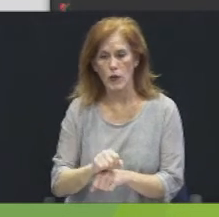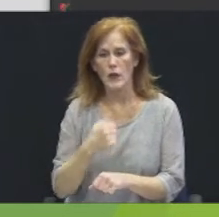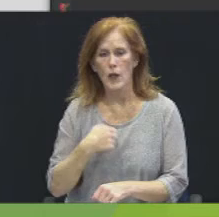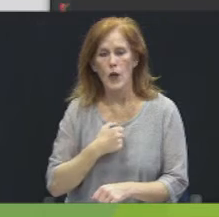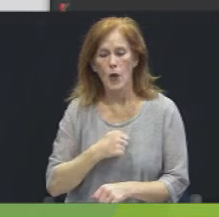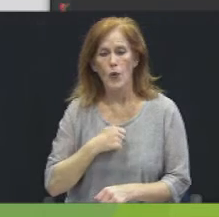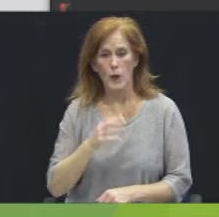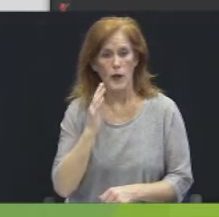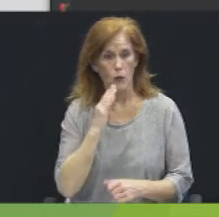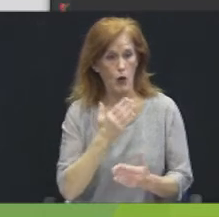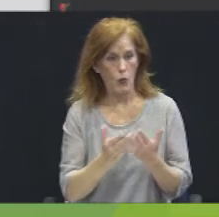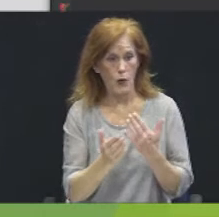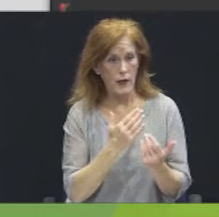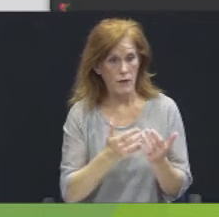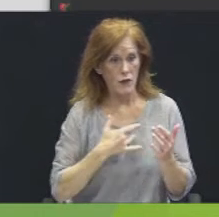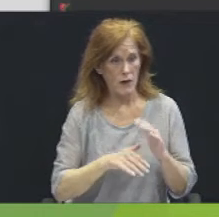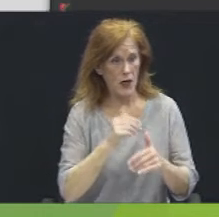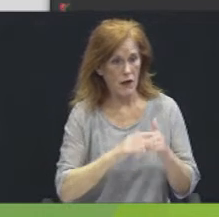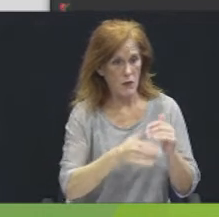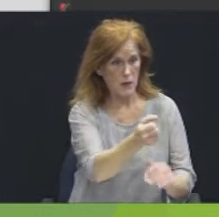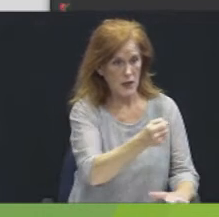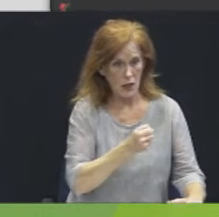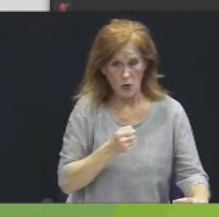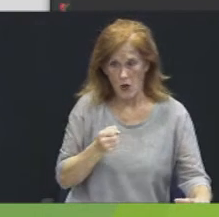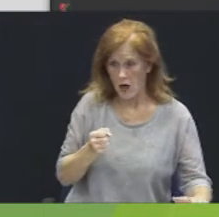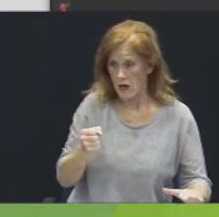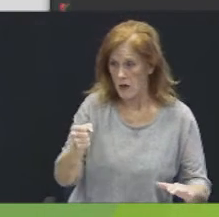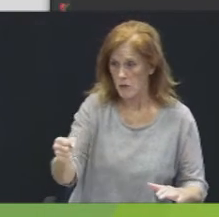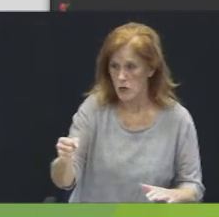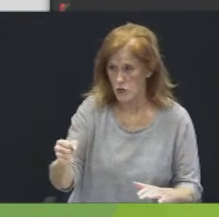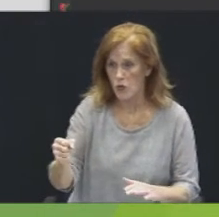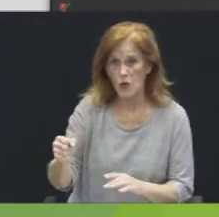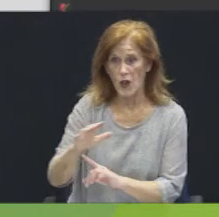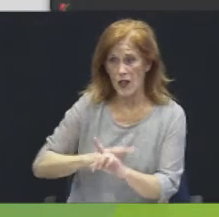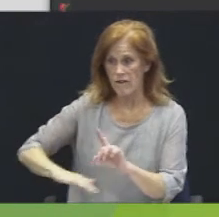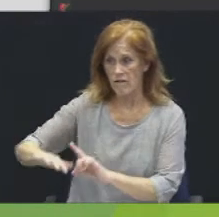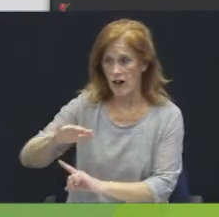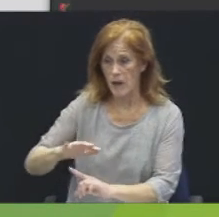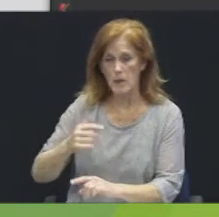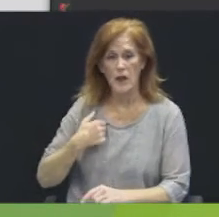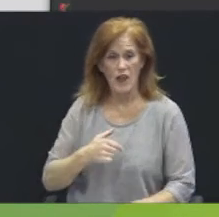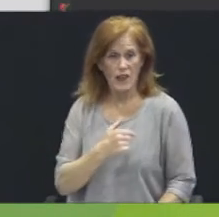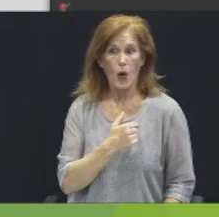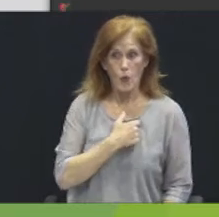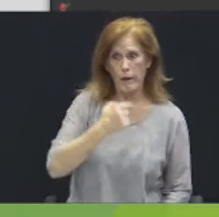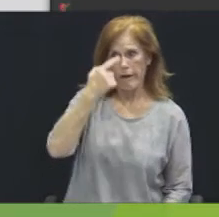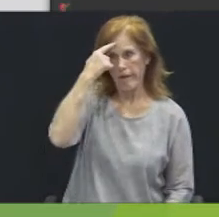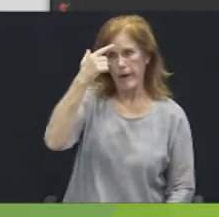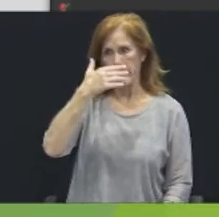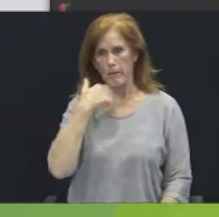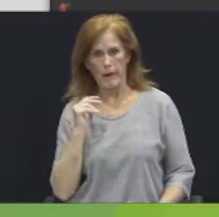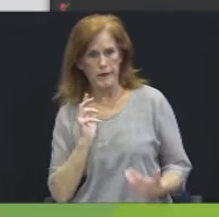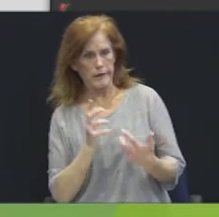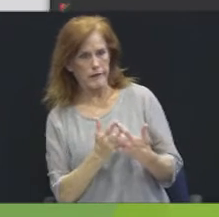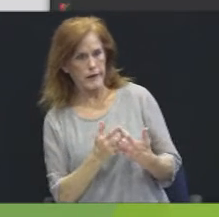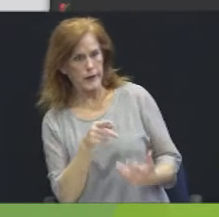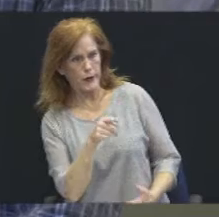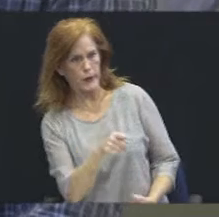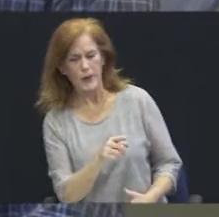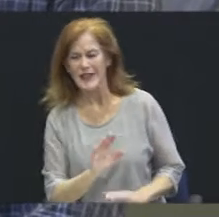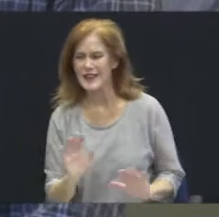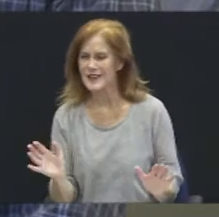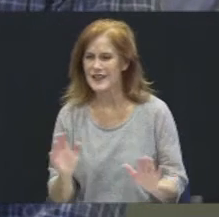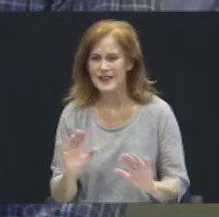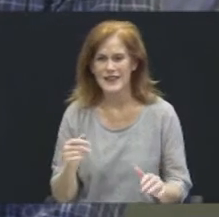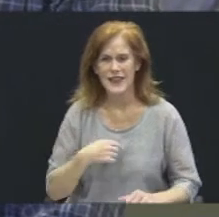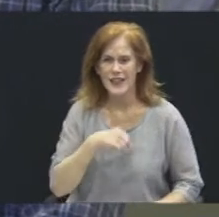of a situation that you're comfortable in and put you in a situation that we feel like is best suited for you. And that's not